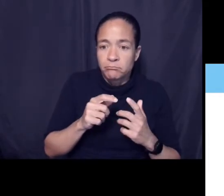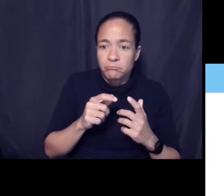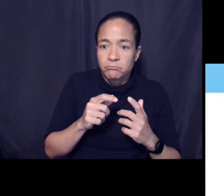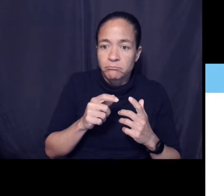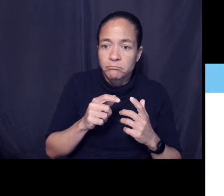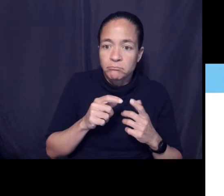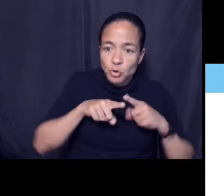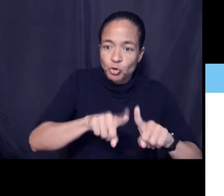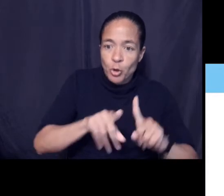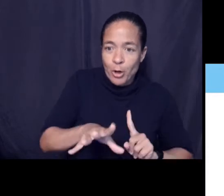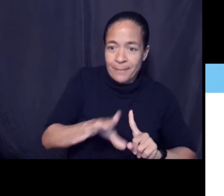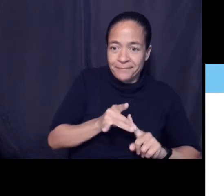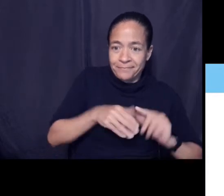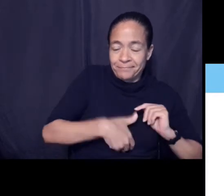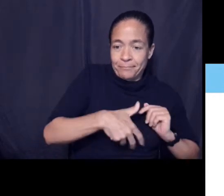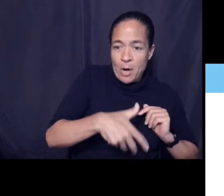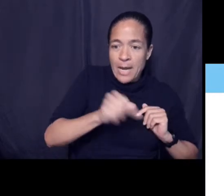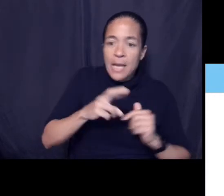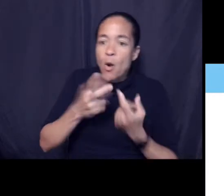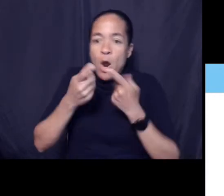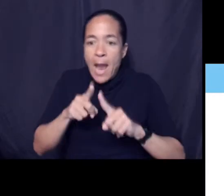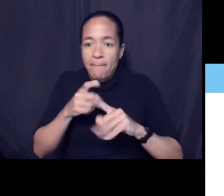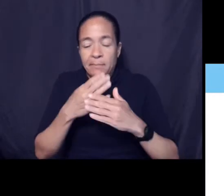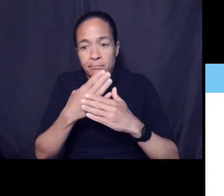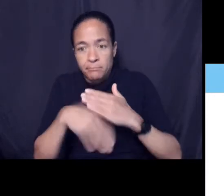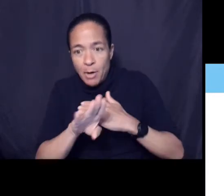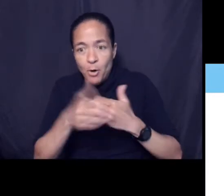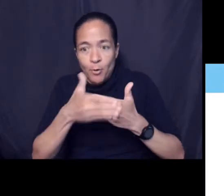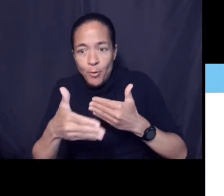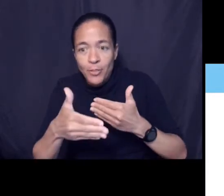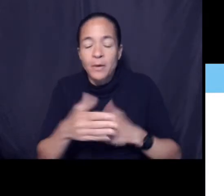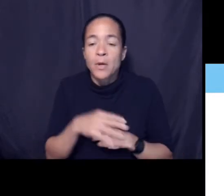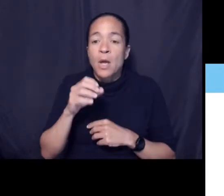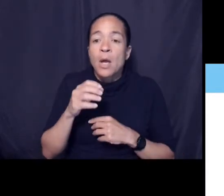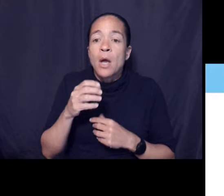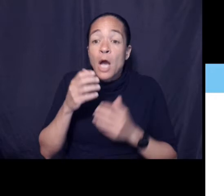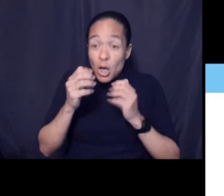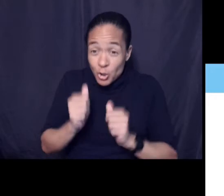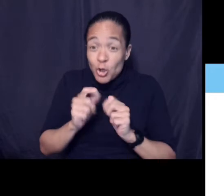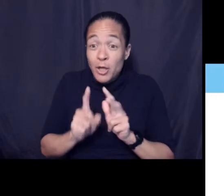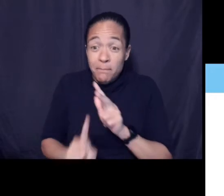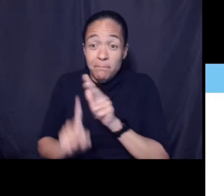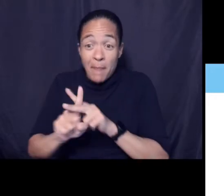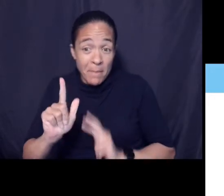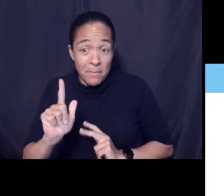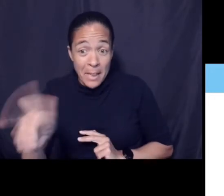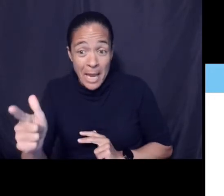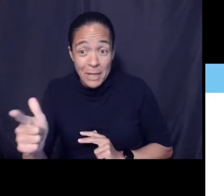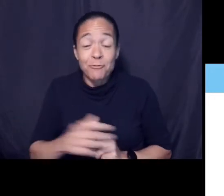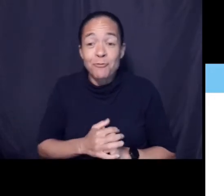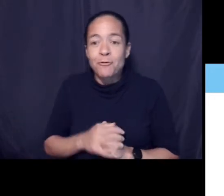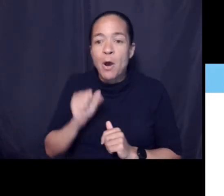at birth. It can occur later in time. It can also be progressive in nature.